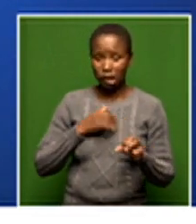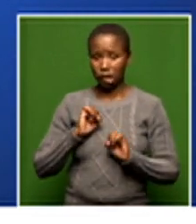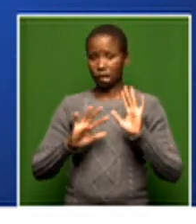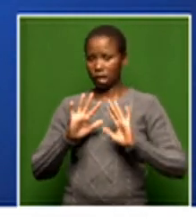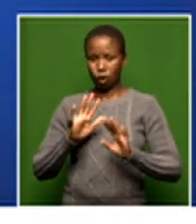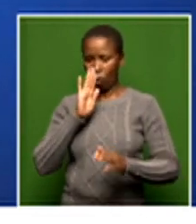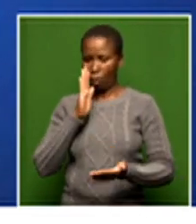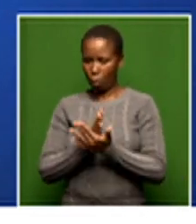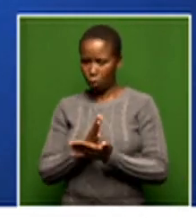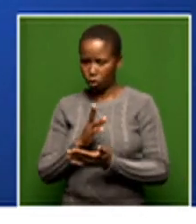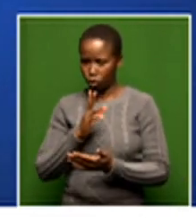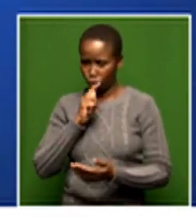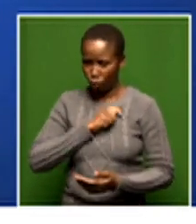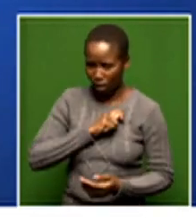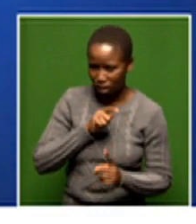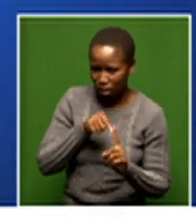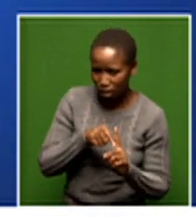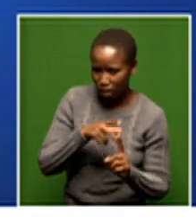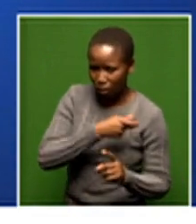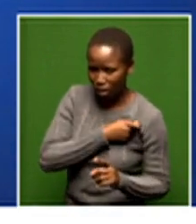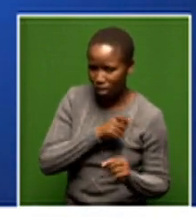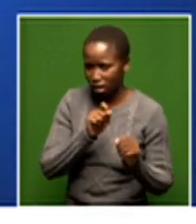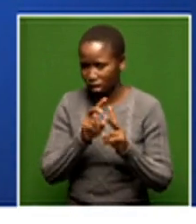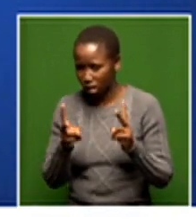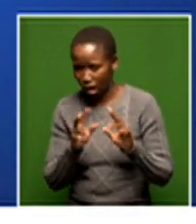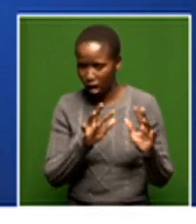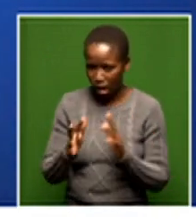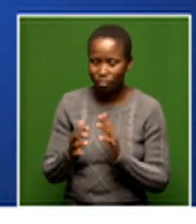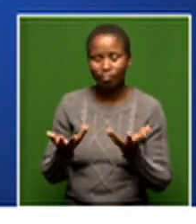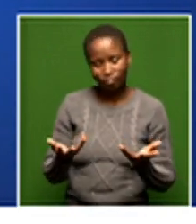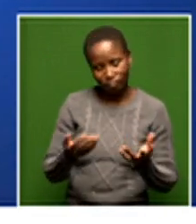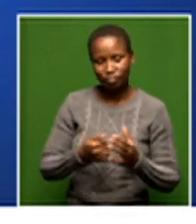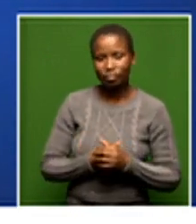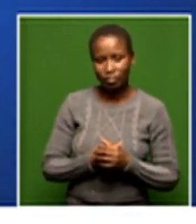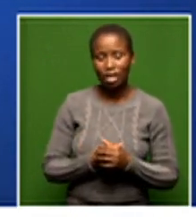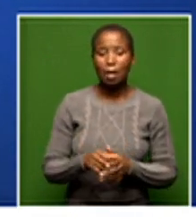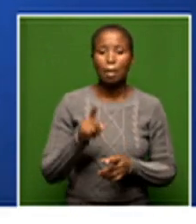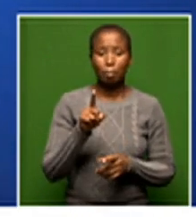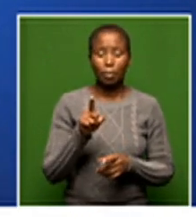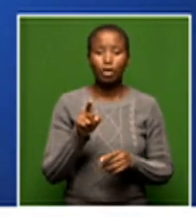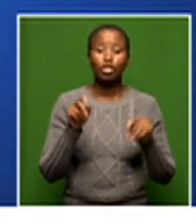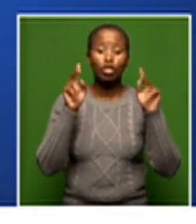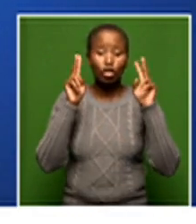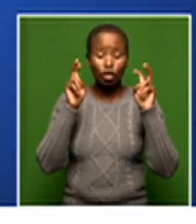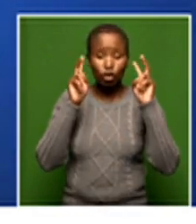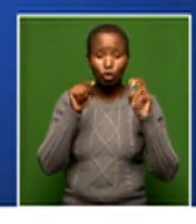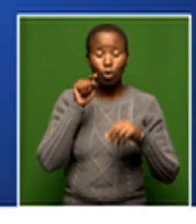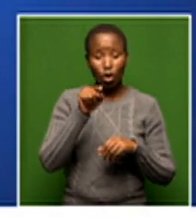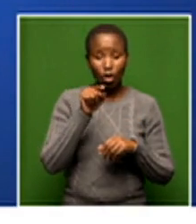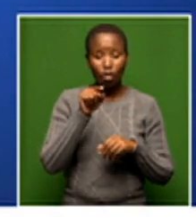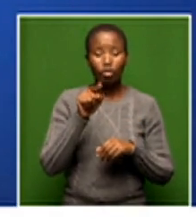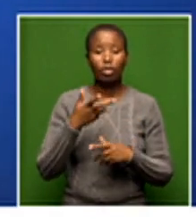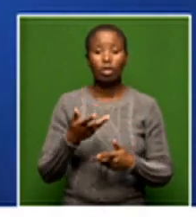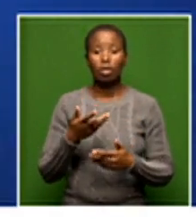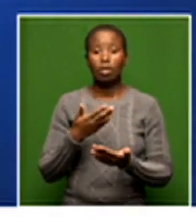the handling of it. In terms of Cameroon, particularly, when